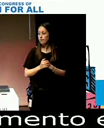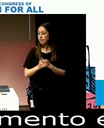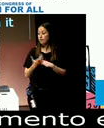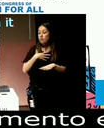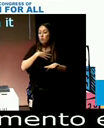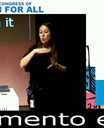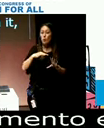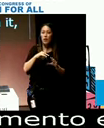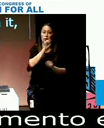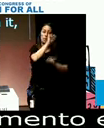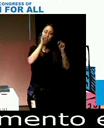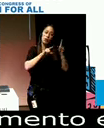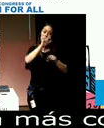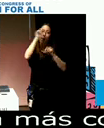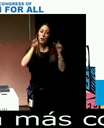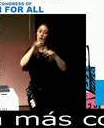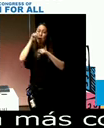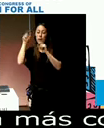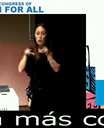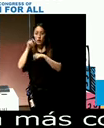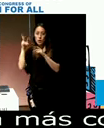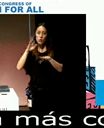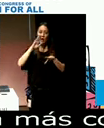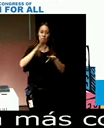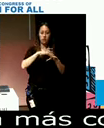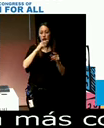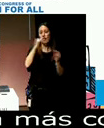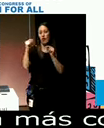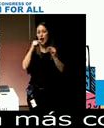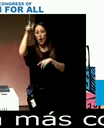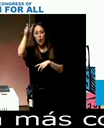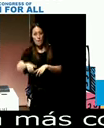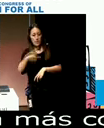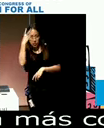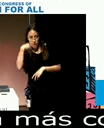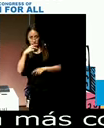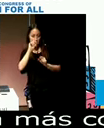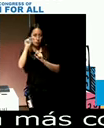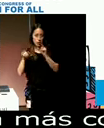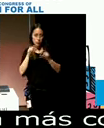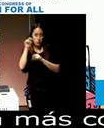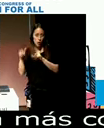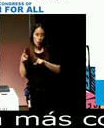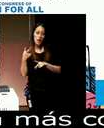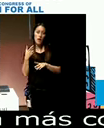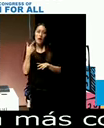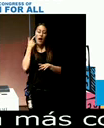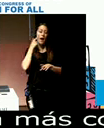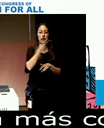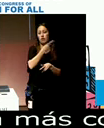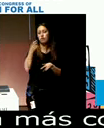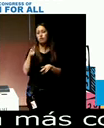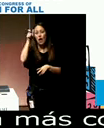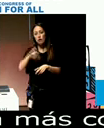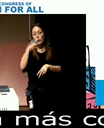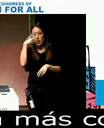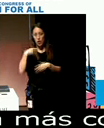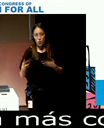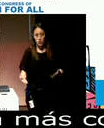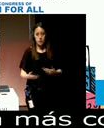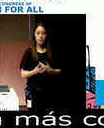begins. It is a choice that we made, and we had very good